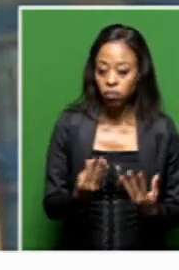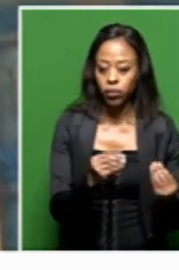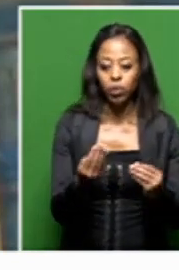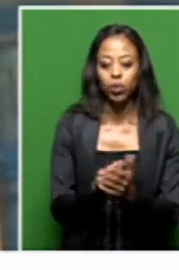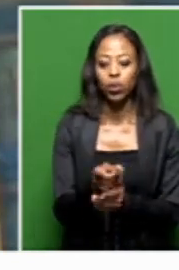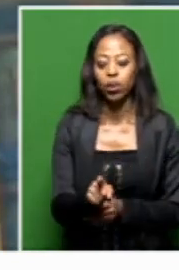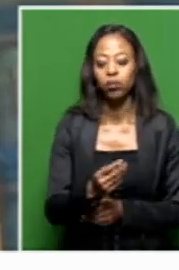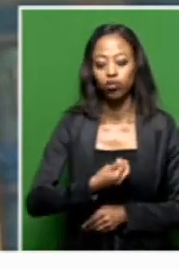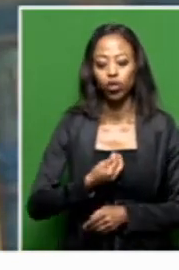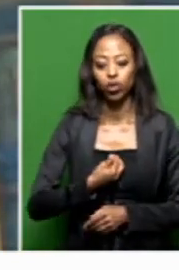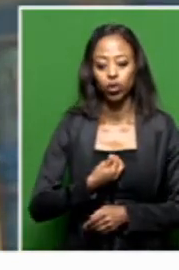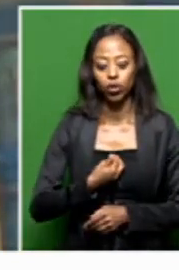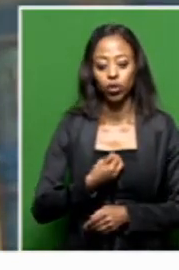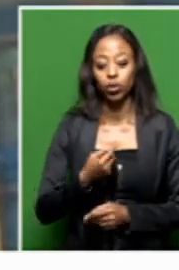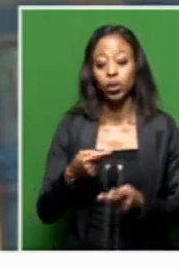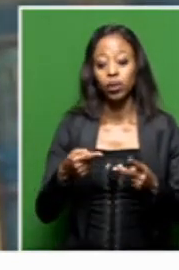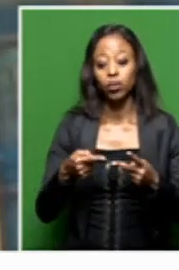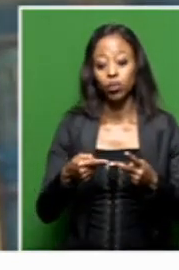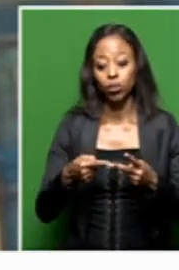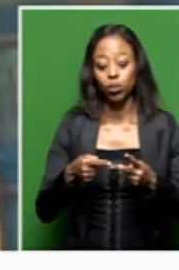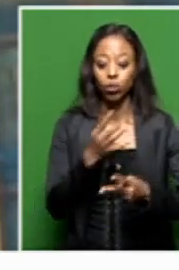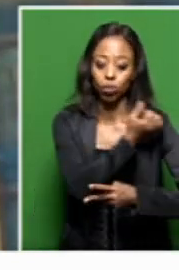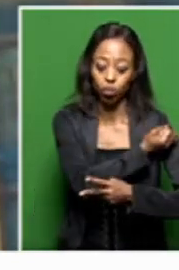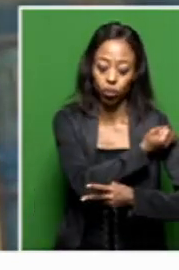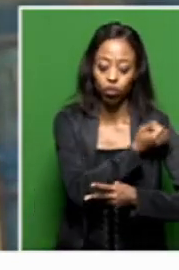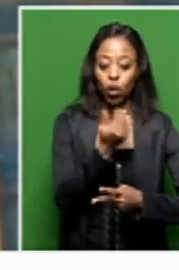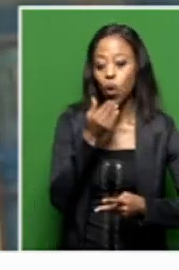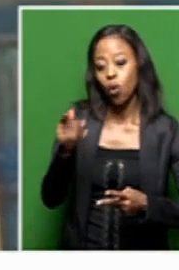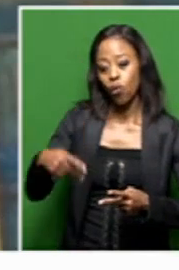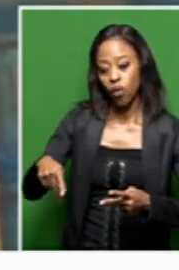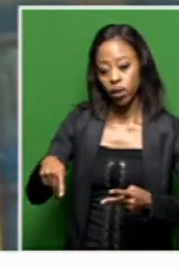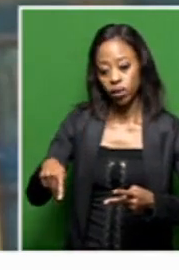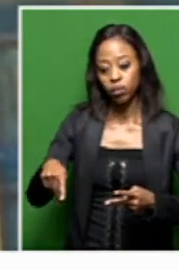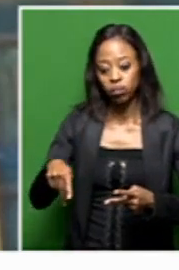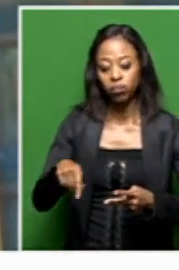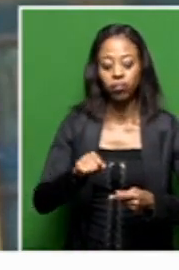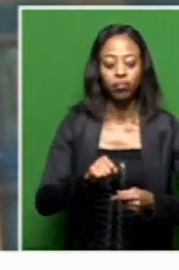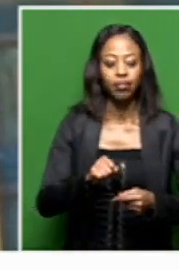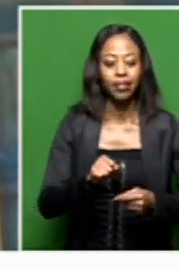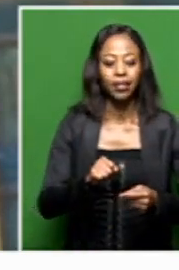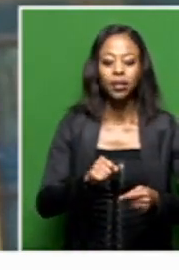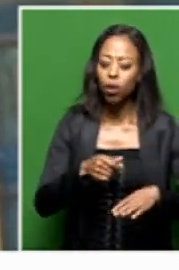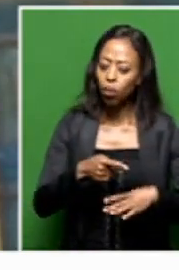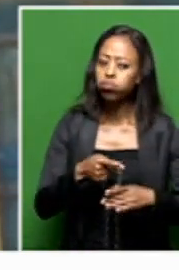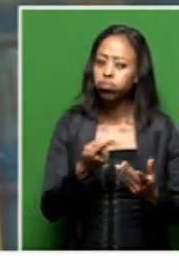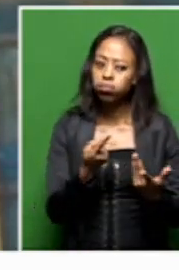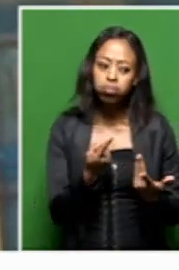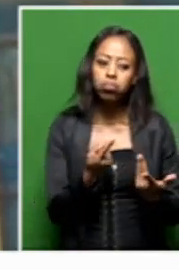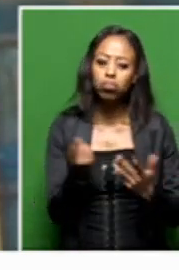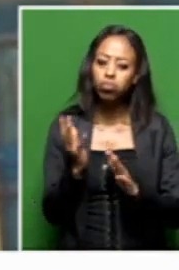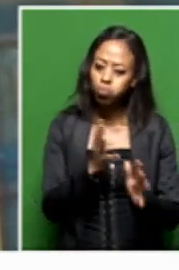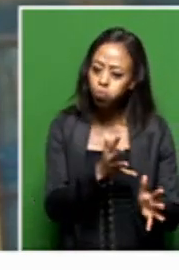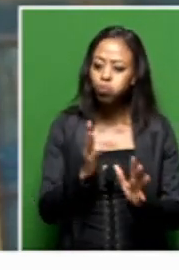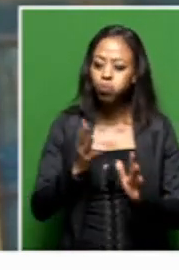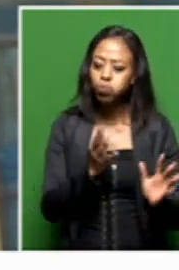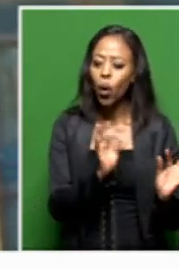vaccinating adolescents with 2 doses of Pfizer vaccine, 42 days apart, and they are coming. It